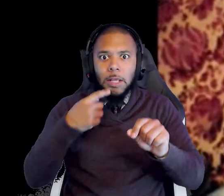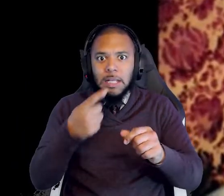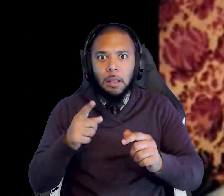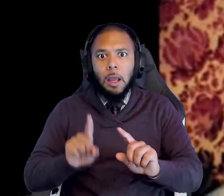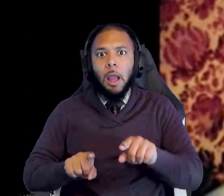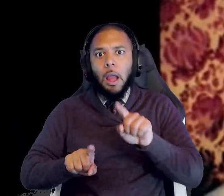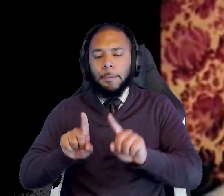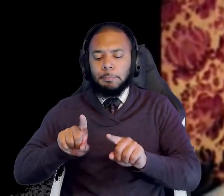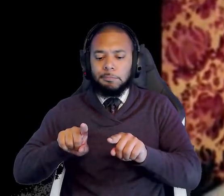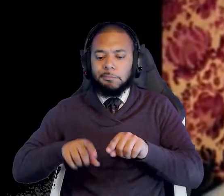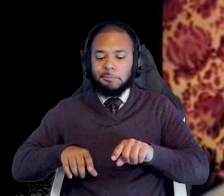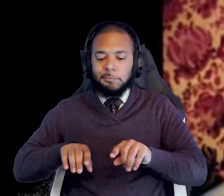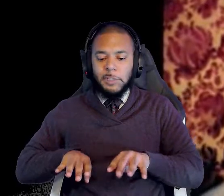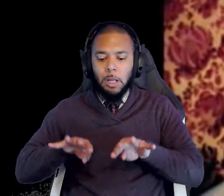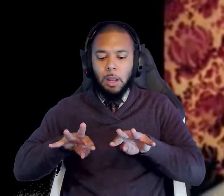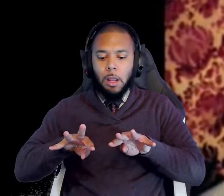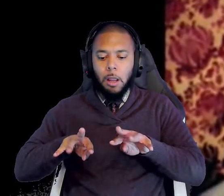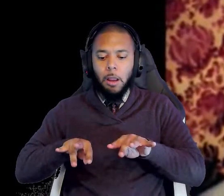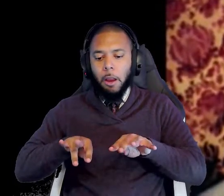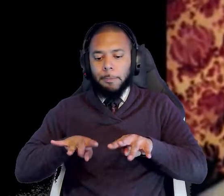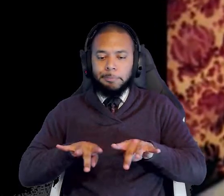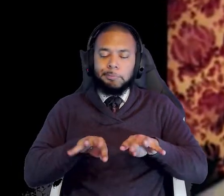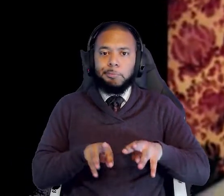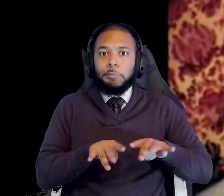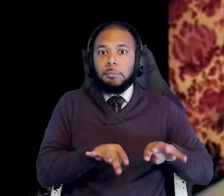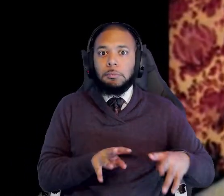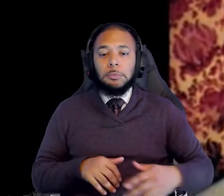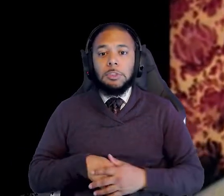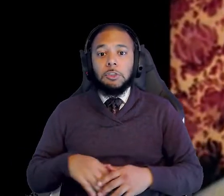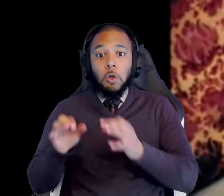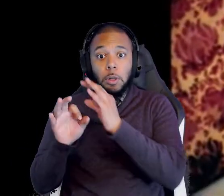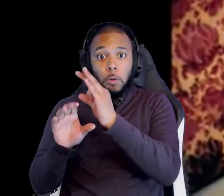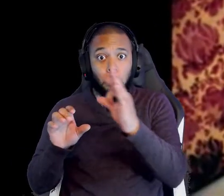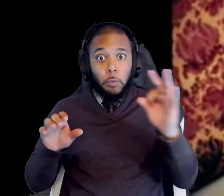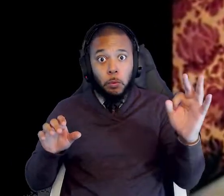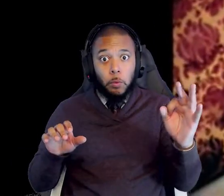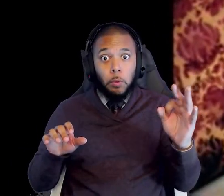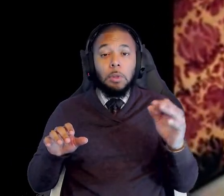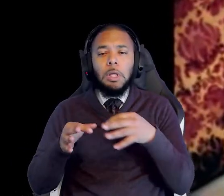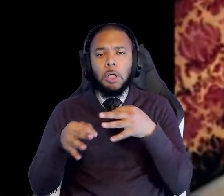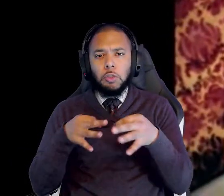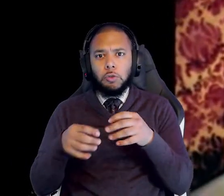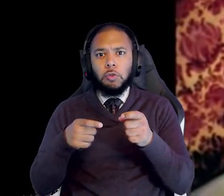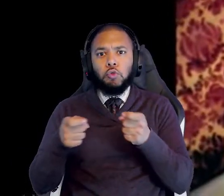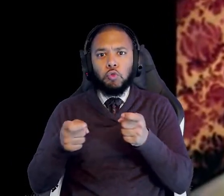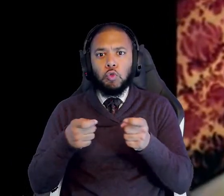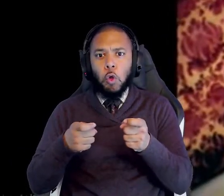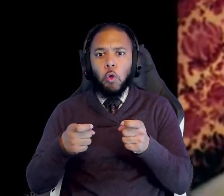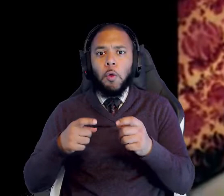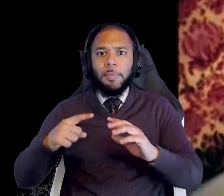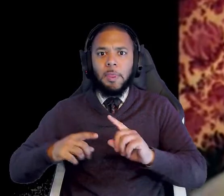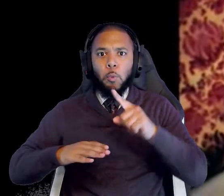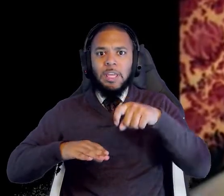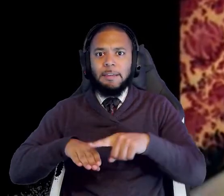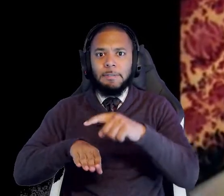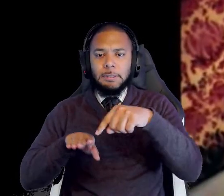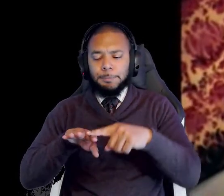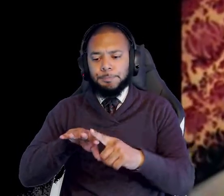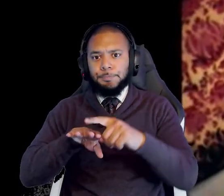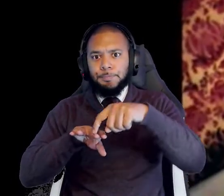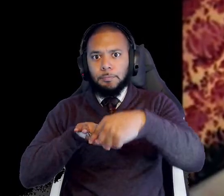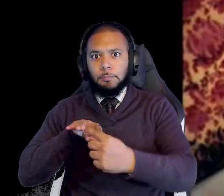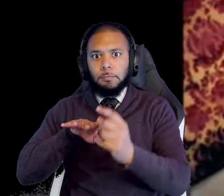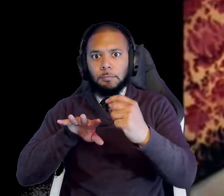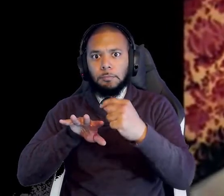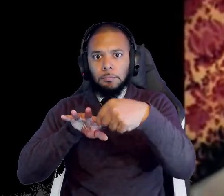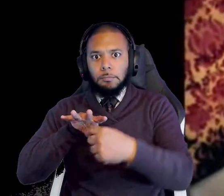would be the ones that you would see. So the punched holes were the ones that controlled the weaving and the patterns in the fabric. The